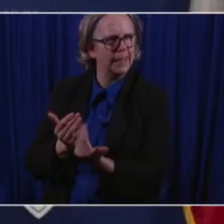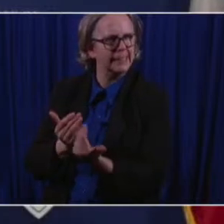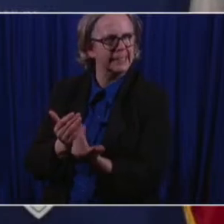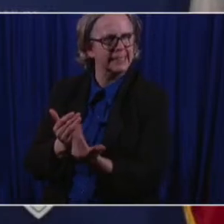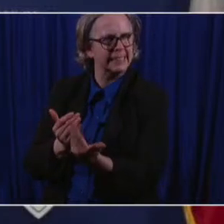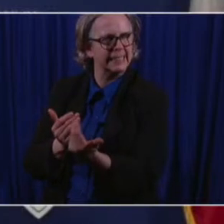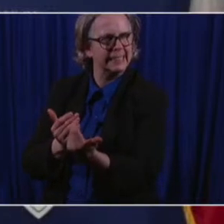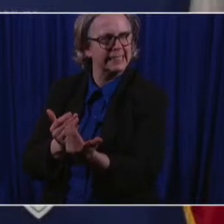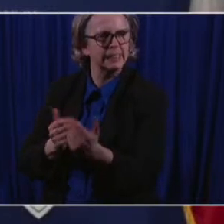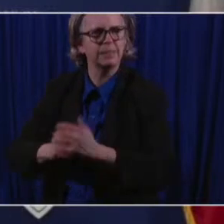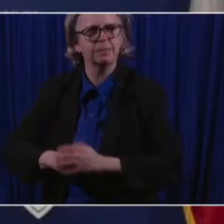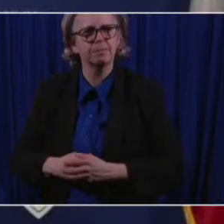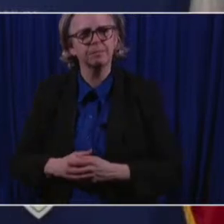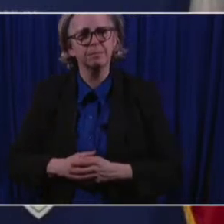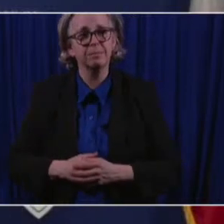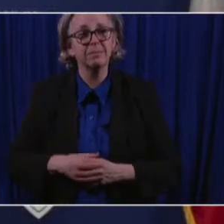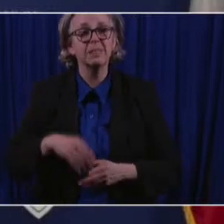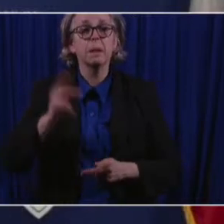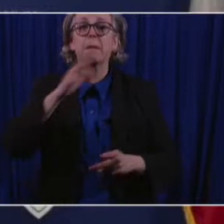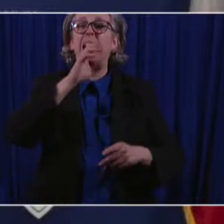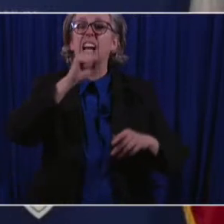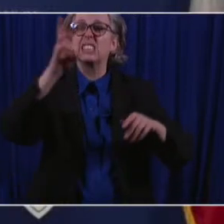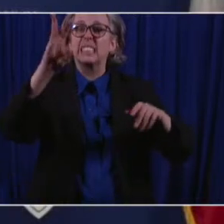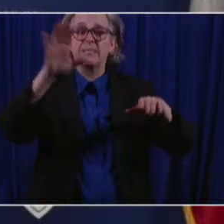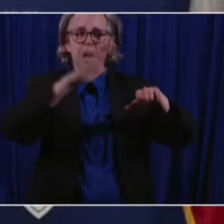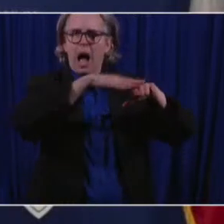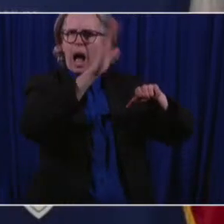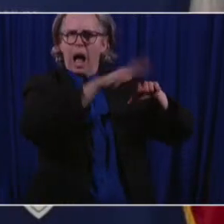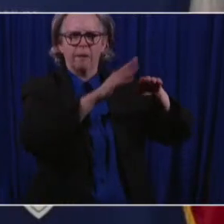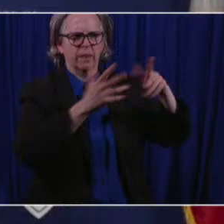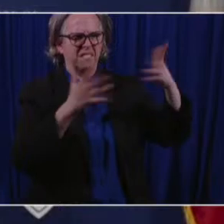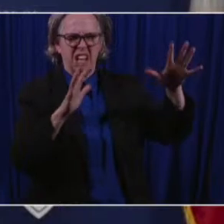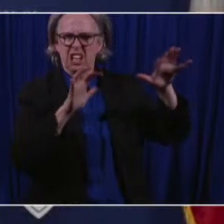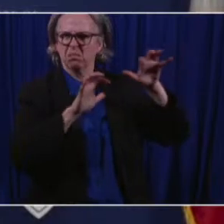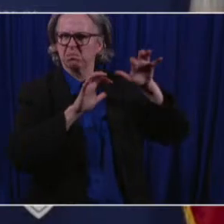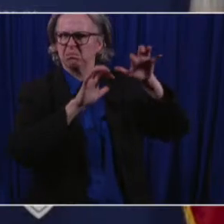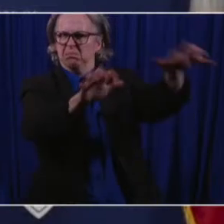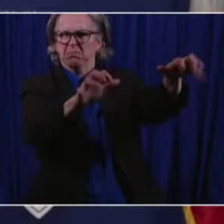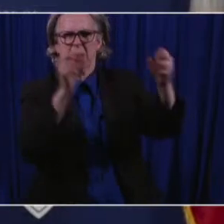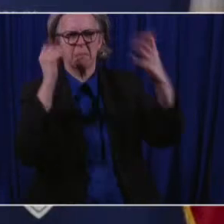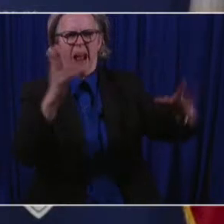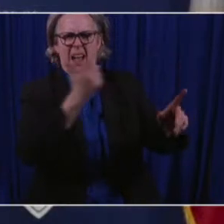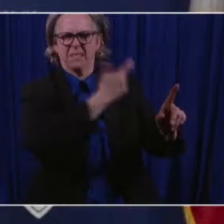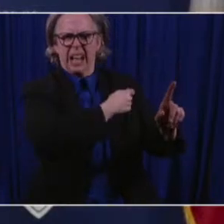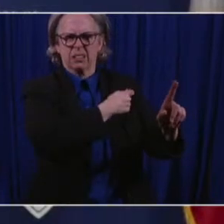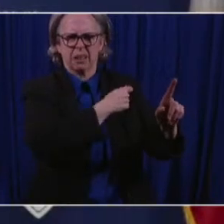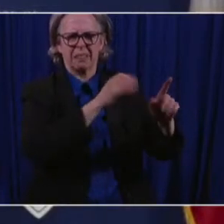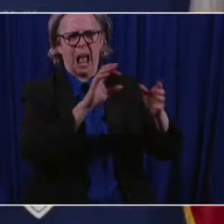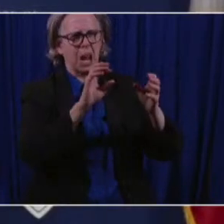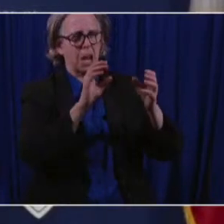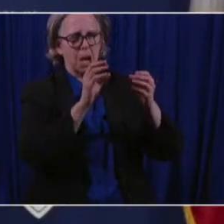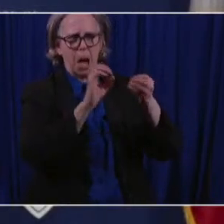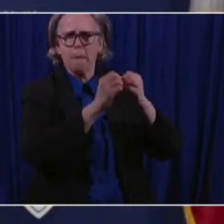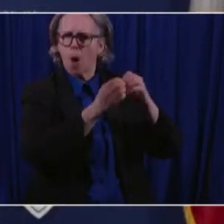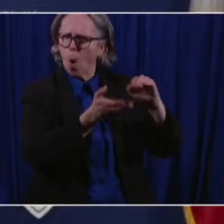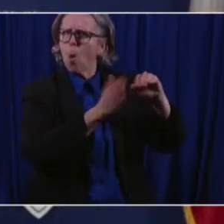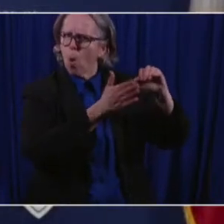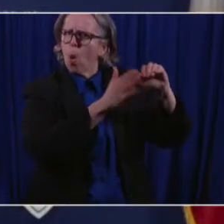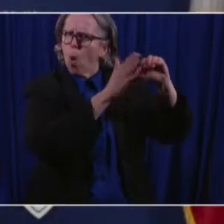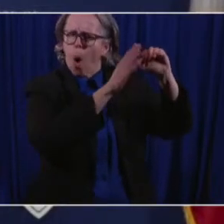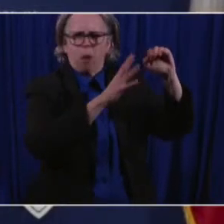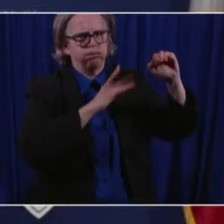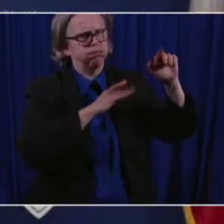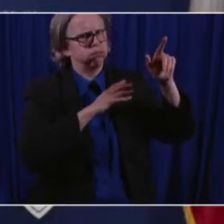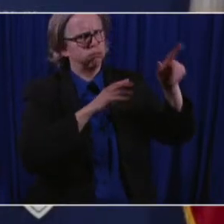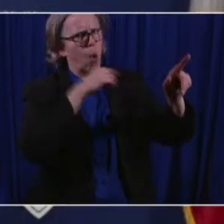over 65. And if you look at those numbers every single day, as I do, they're starting to fill in with a